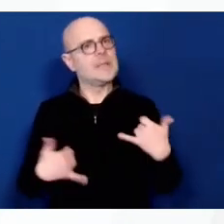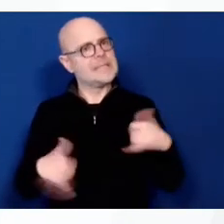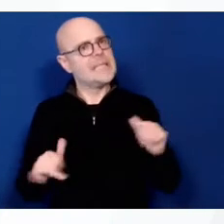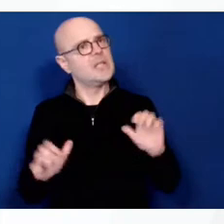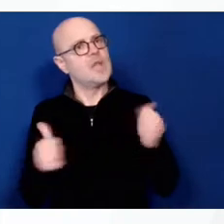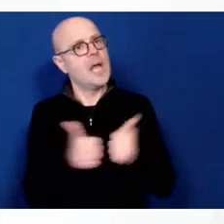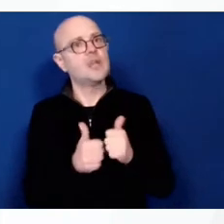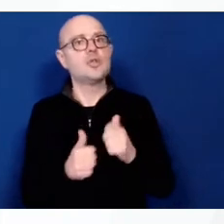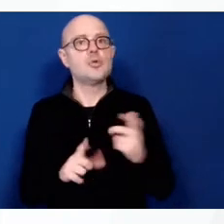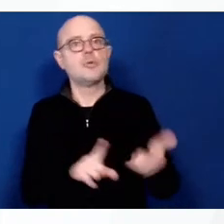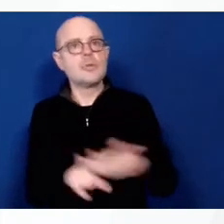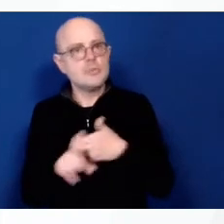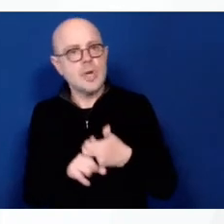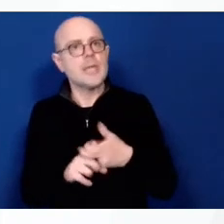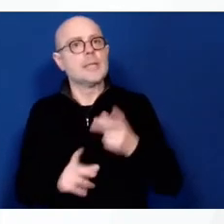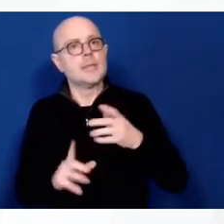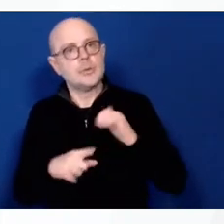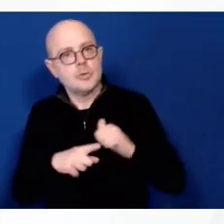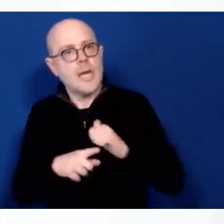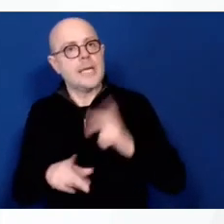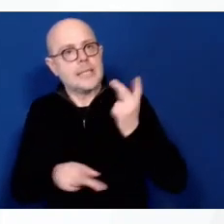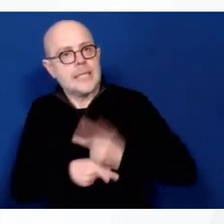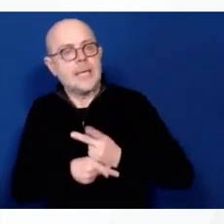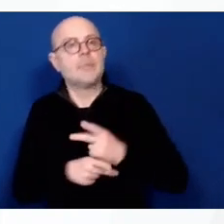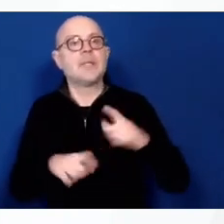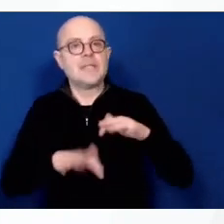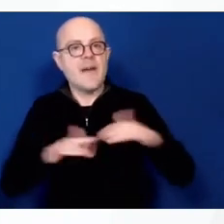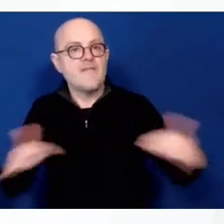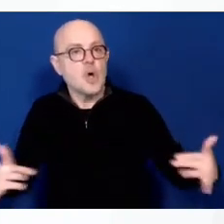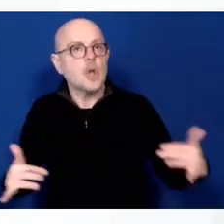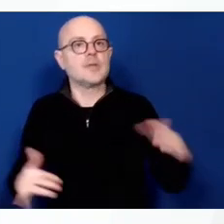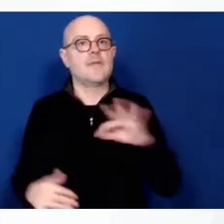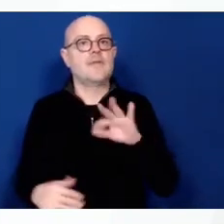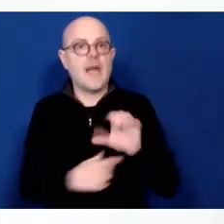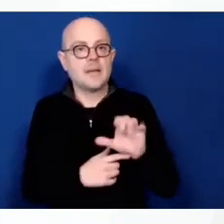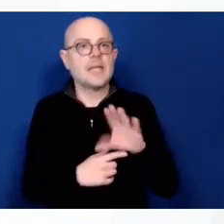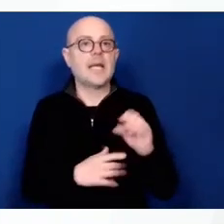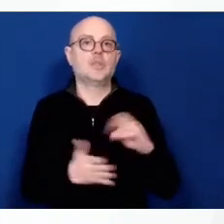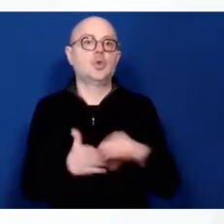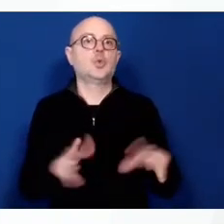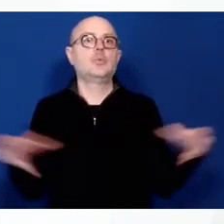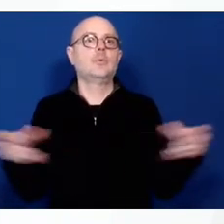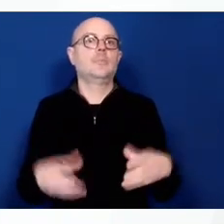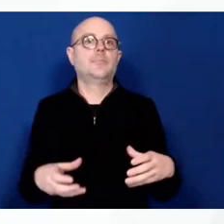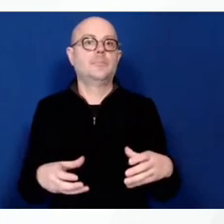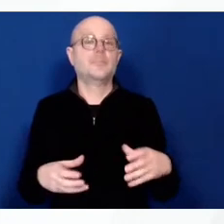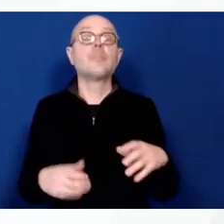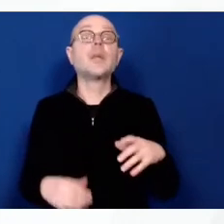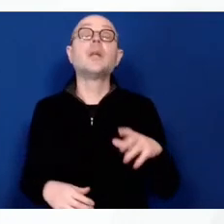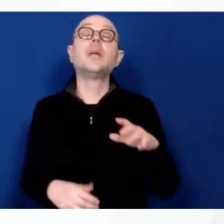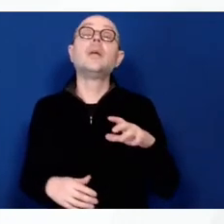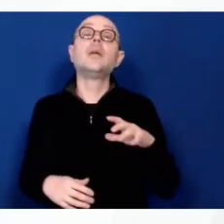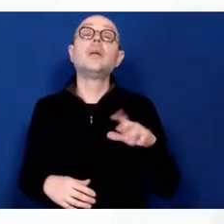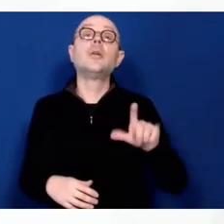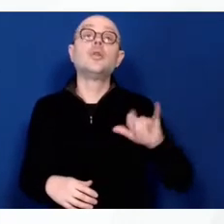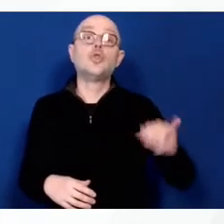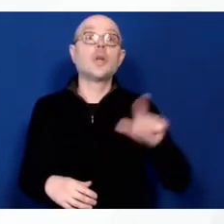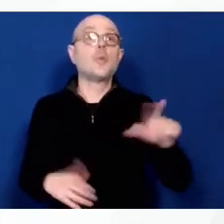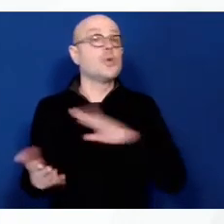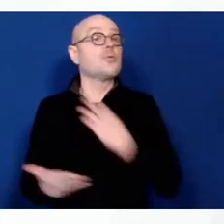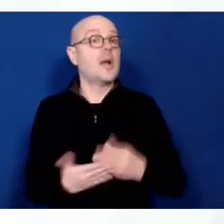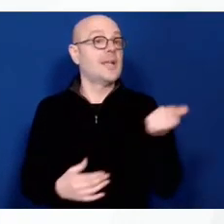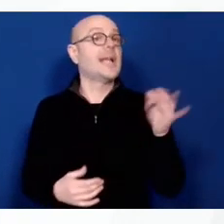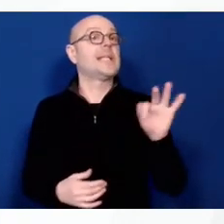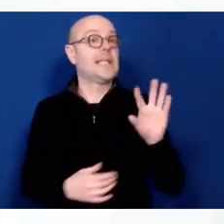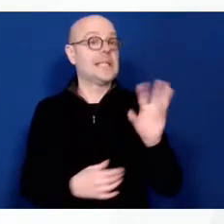body. Shortly before Lawrence arrived on campus in the spring of 68, the Black Student Union initiated a wave